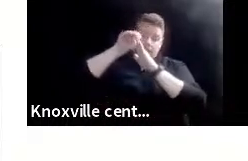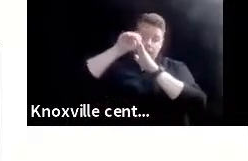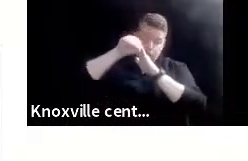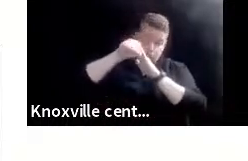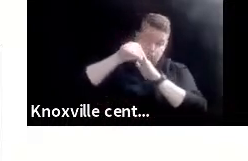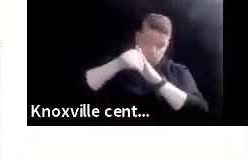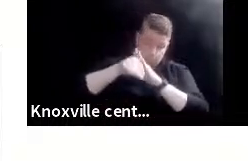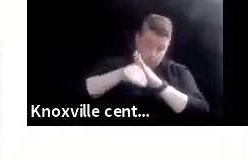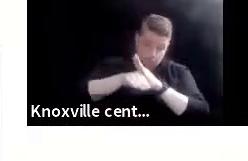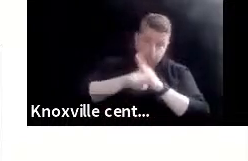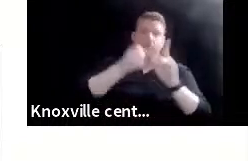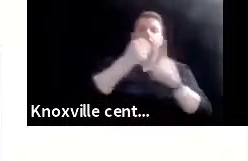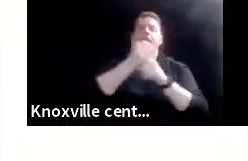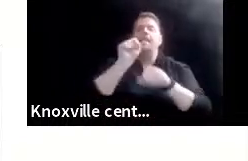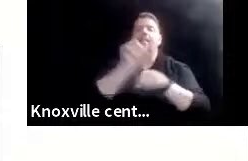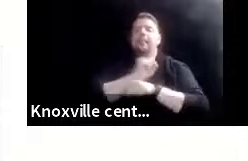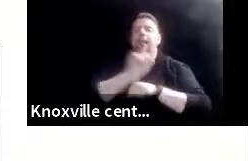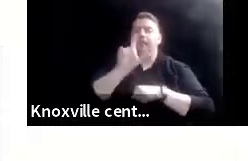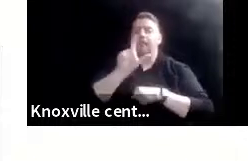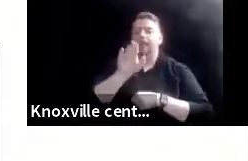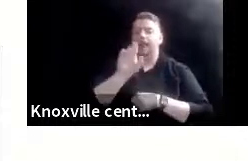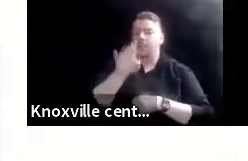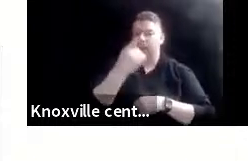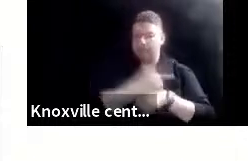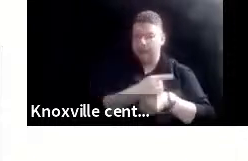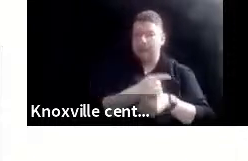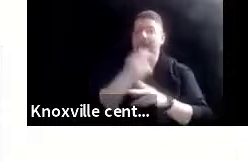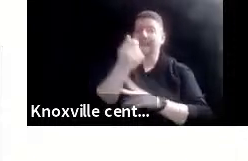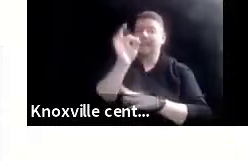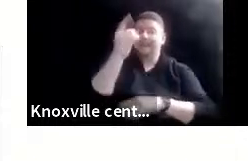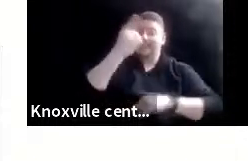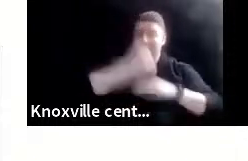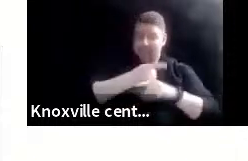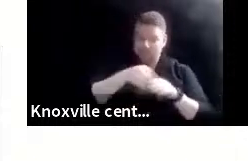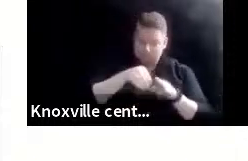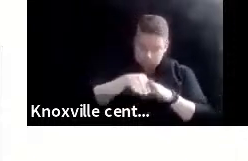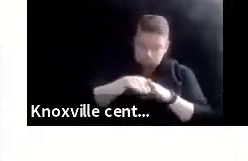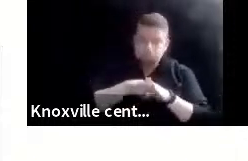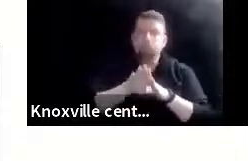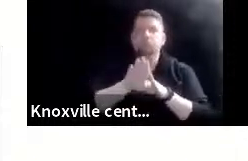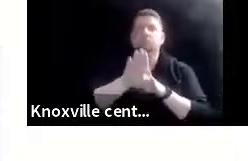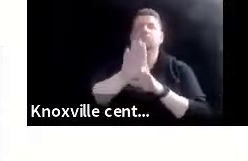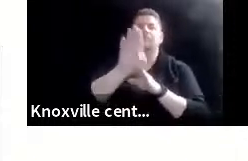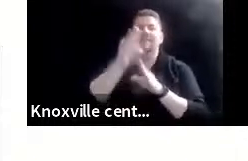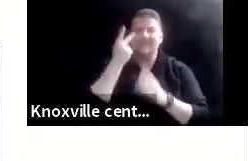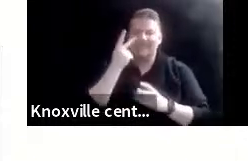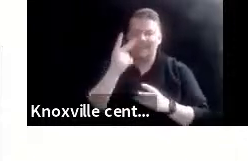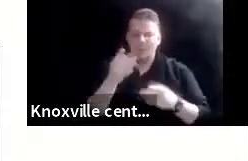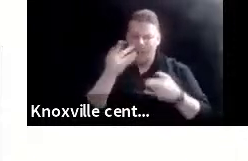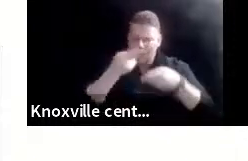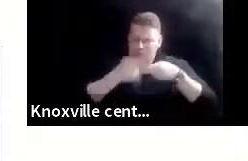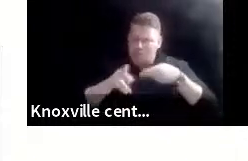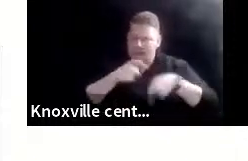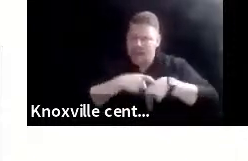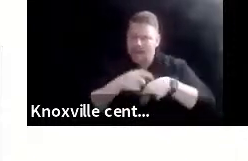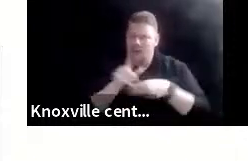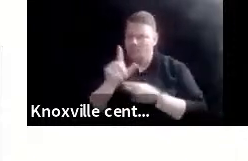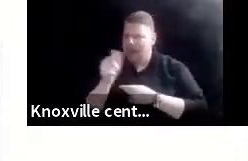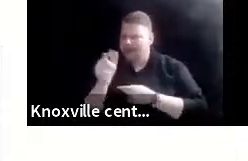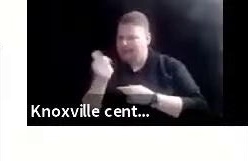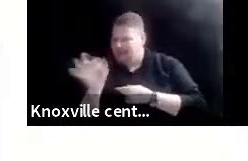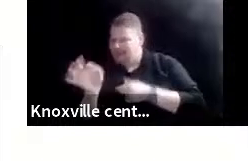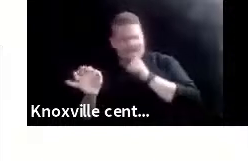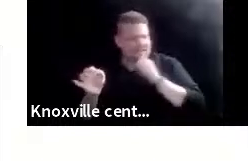Day. 19 days after Labor Day, we began to see another spike. Why is that period of time shorter? Why 19 instead